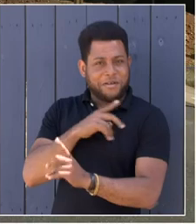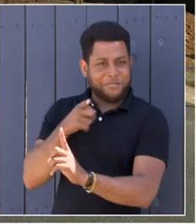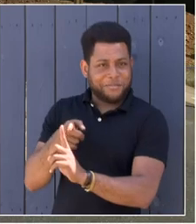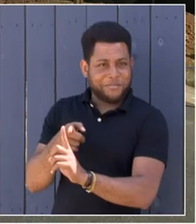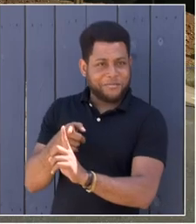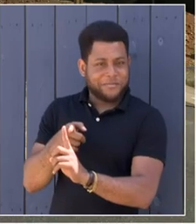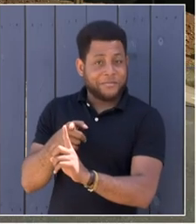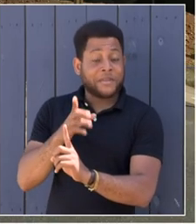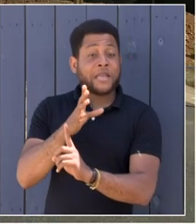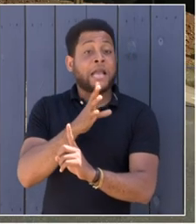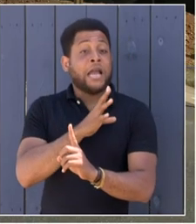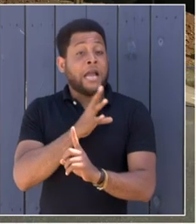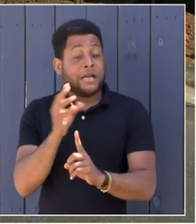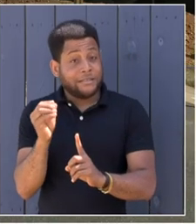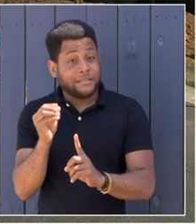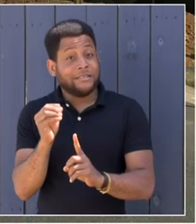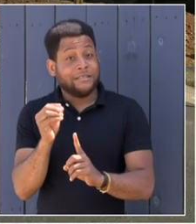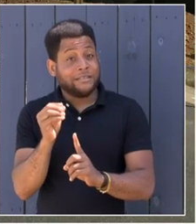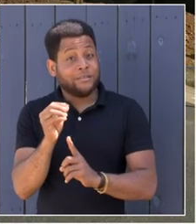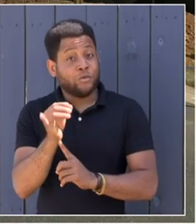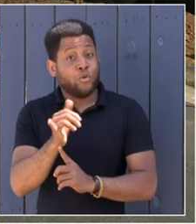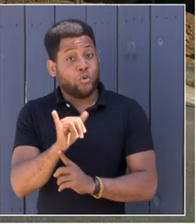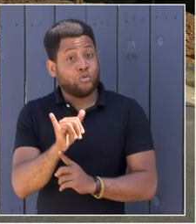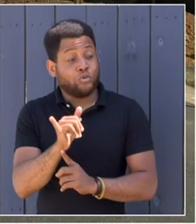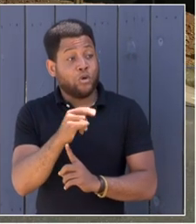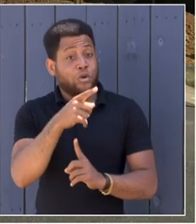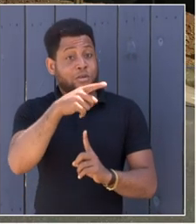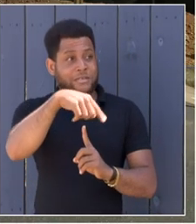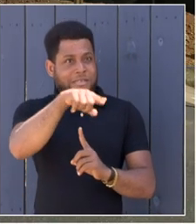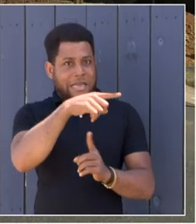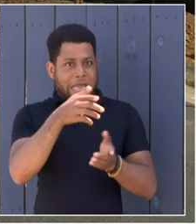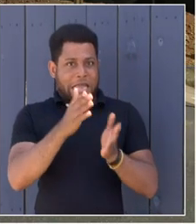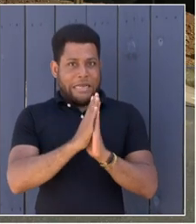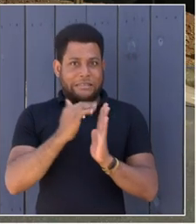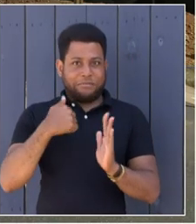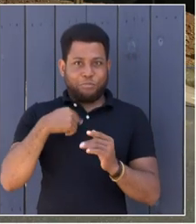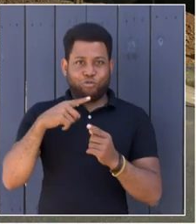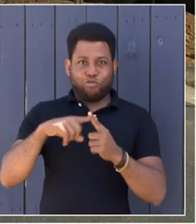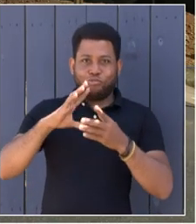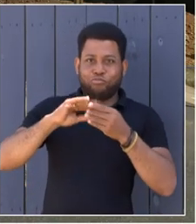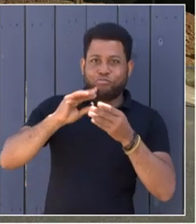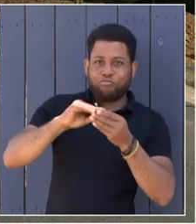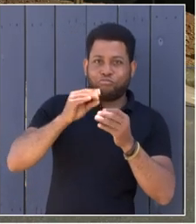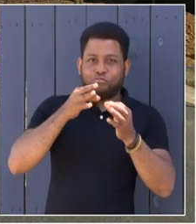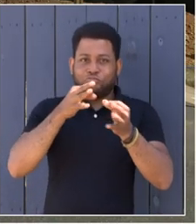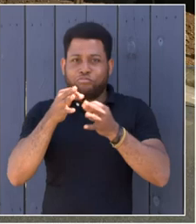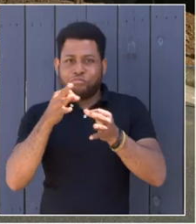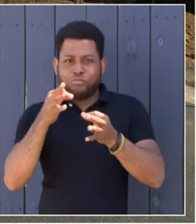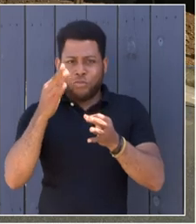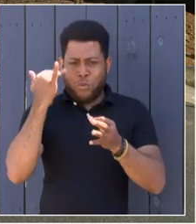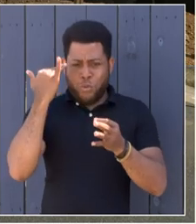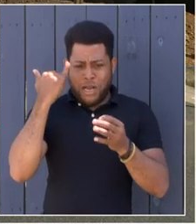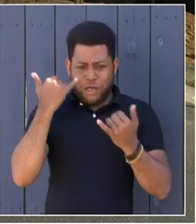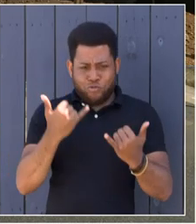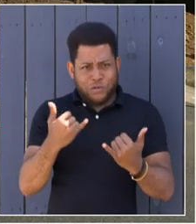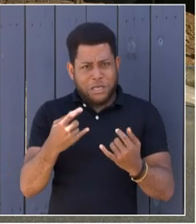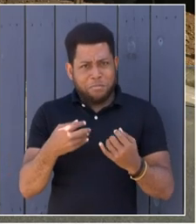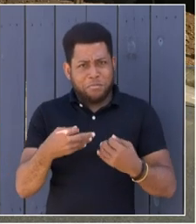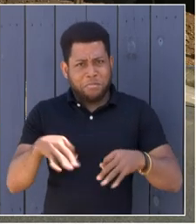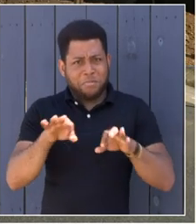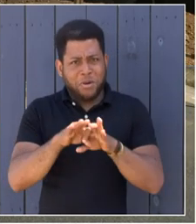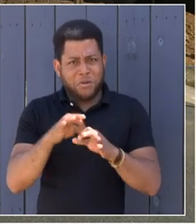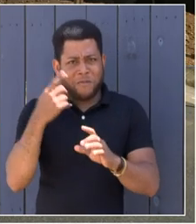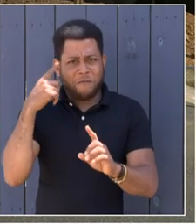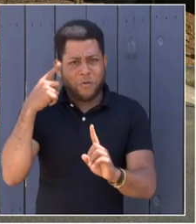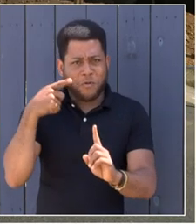share a few brief remarks about why today is so important to me. I moved here in 2022 with the expectation